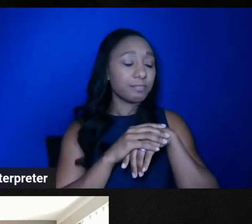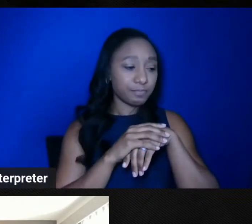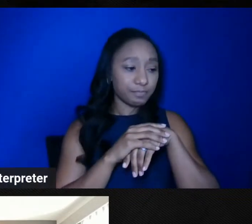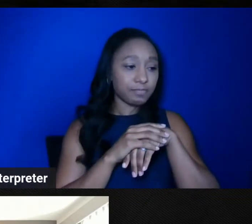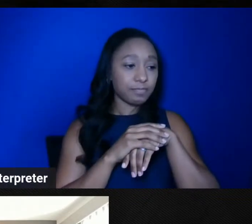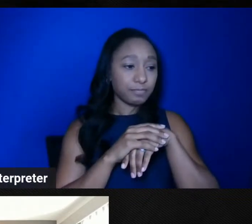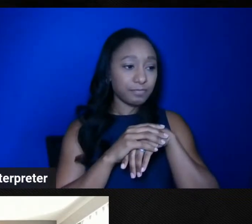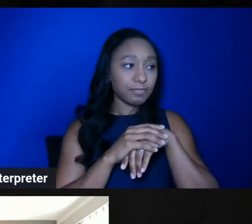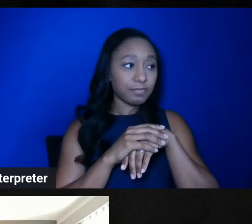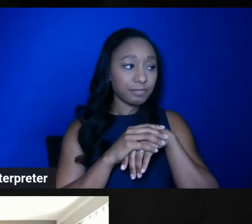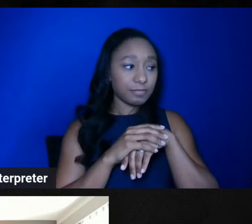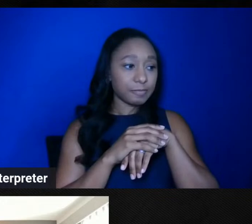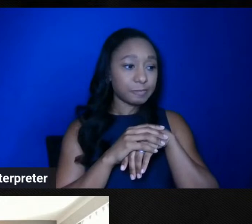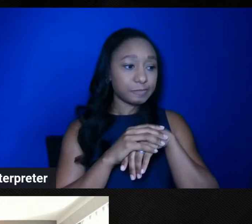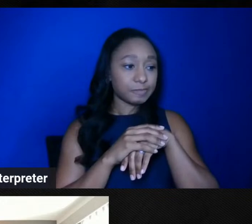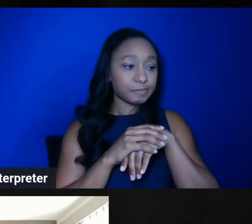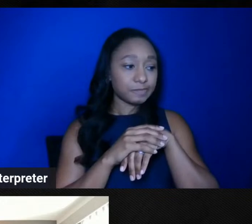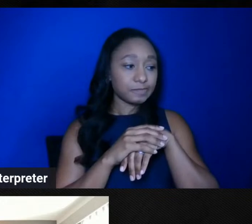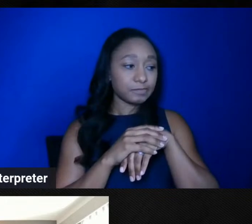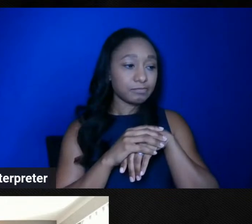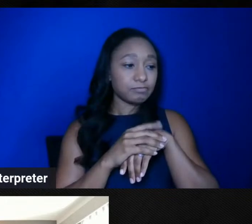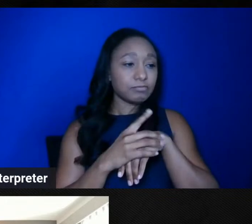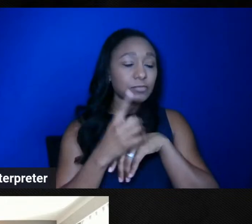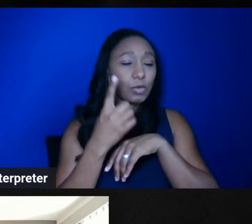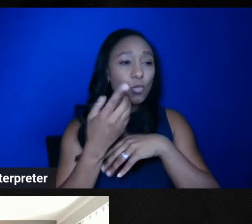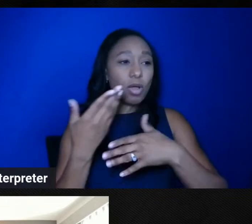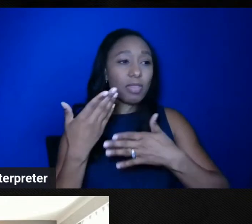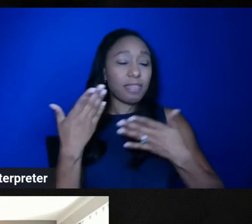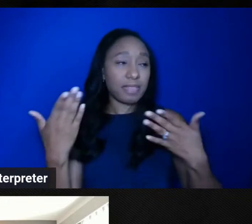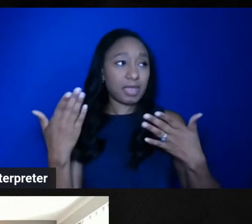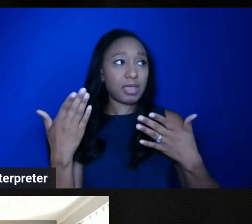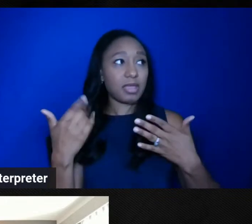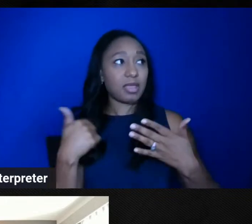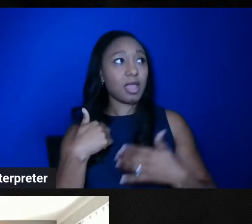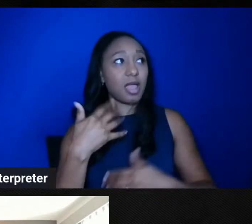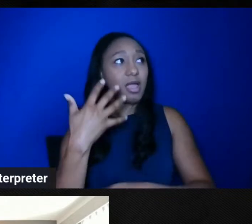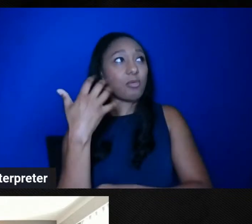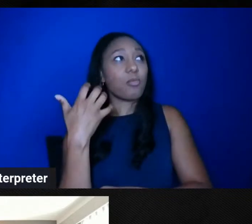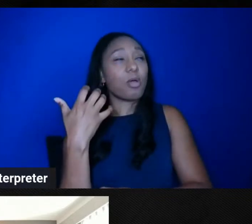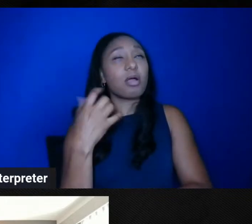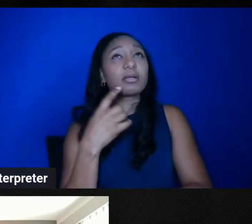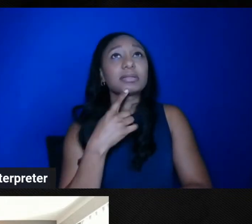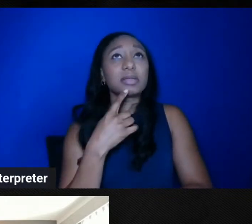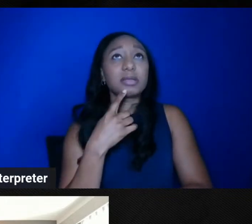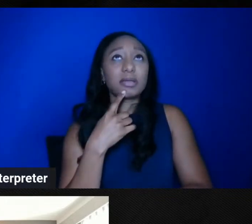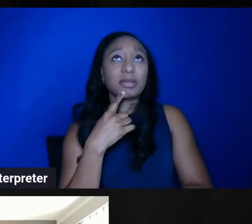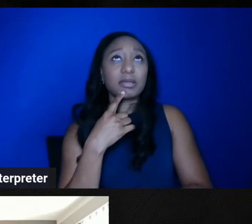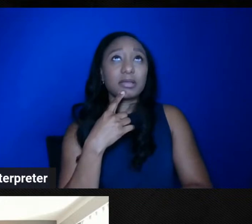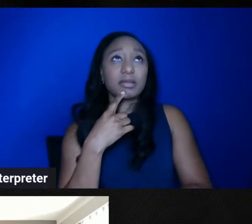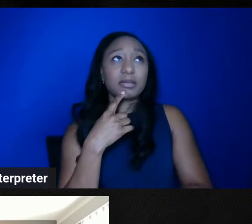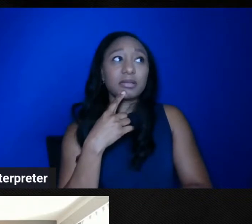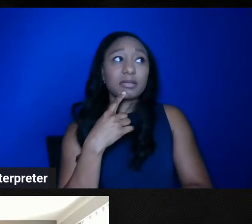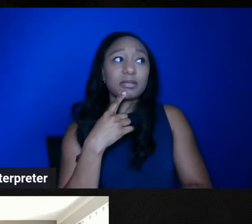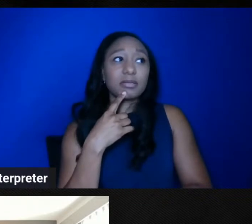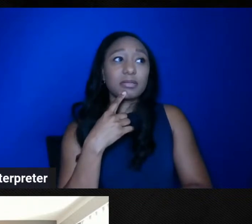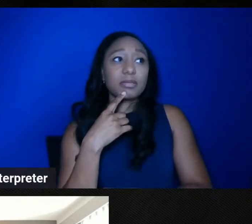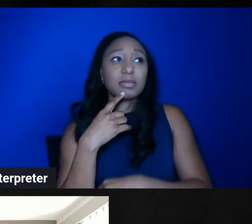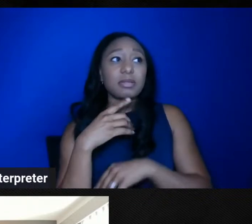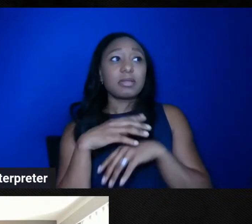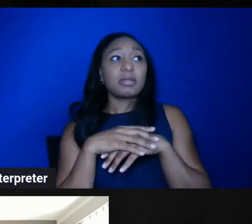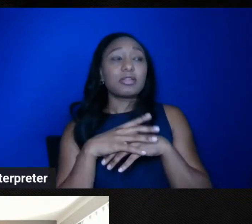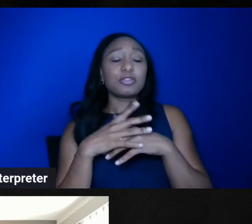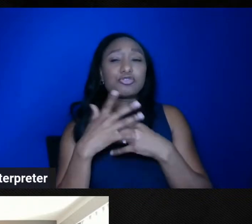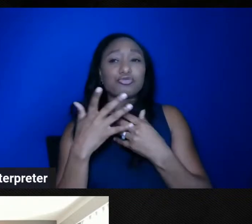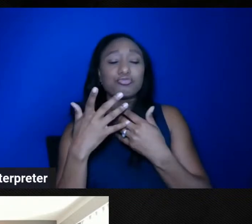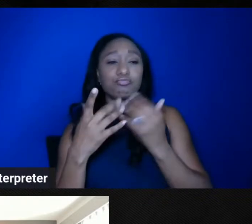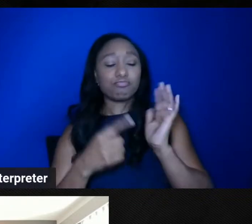is that the reasons to engage in restorative justice seem obvious to me.